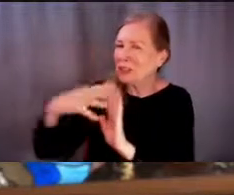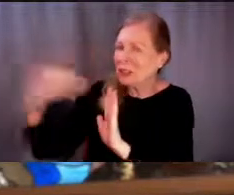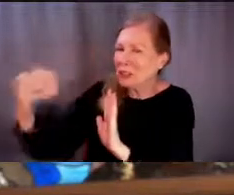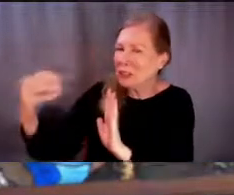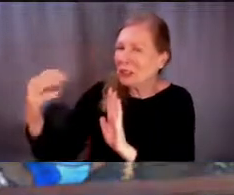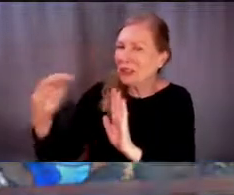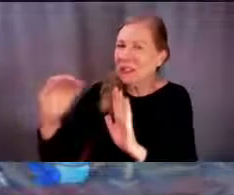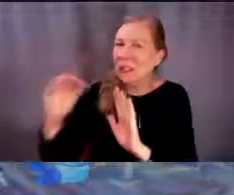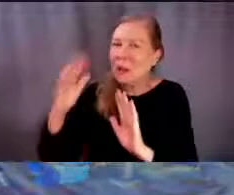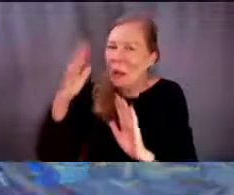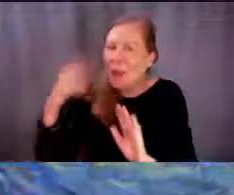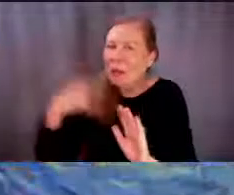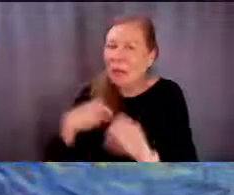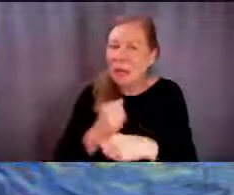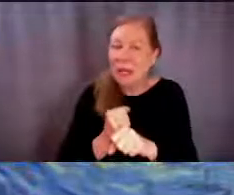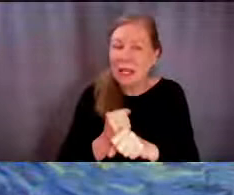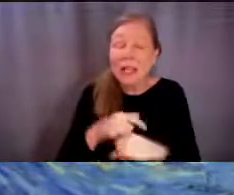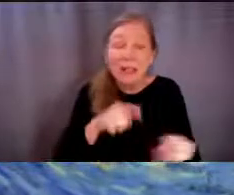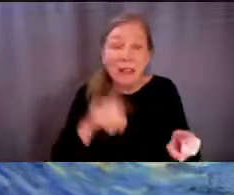That painting, Starry Night,